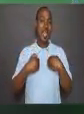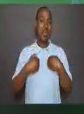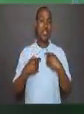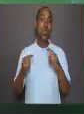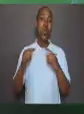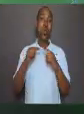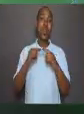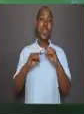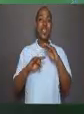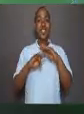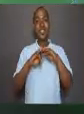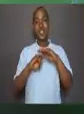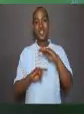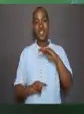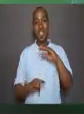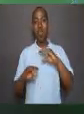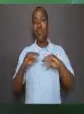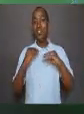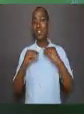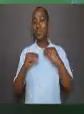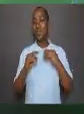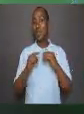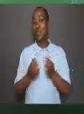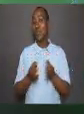area of lower concentration.